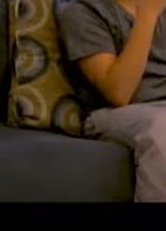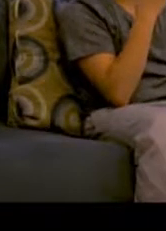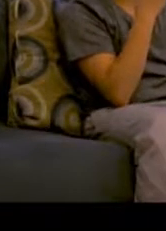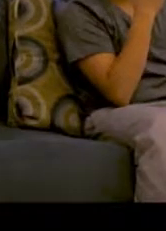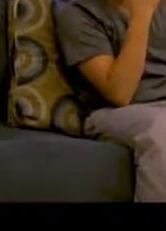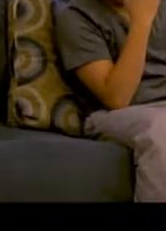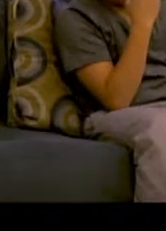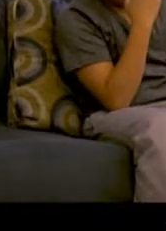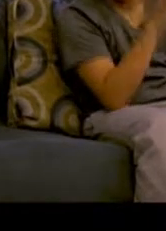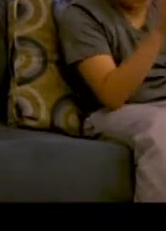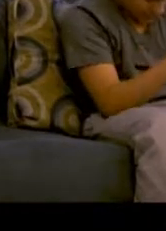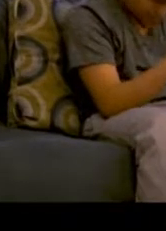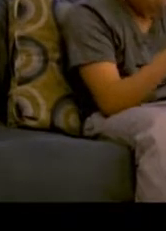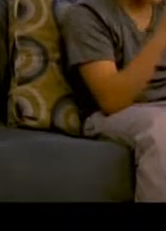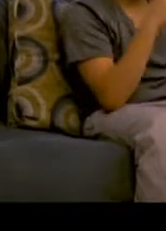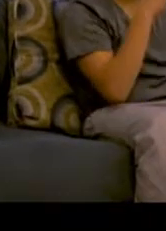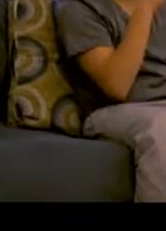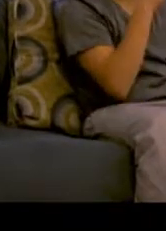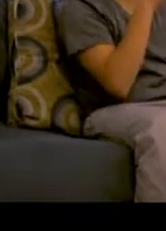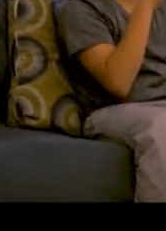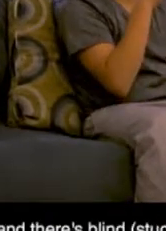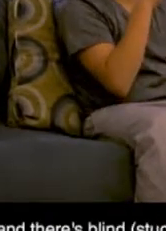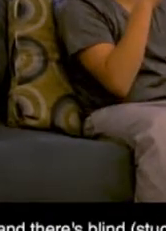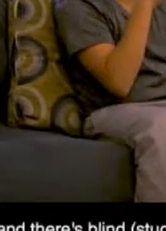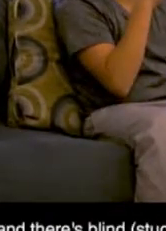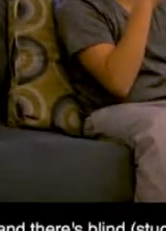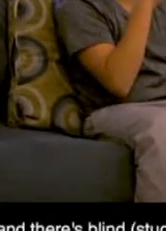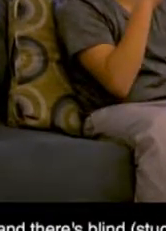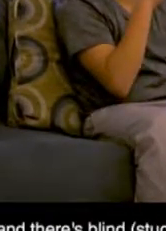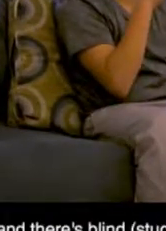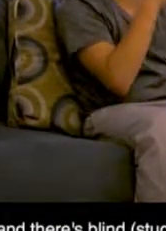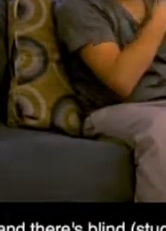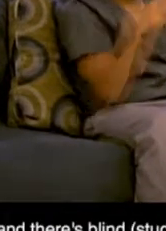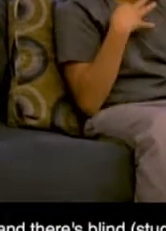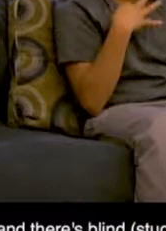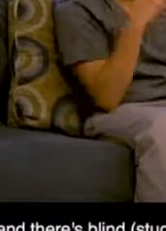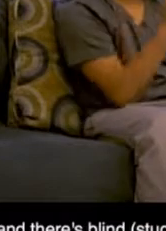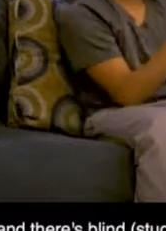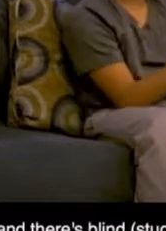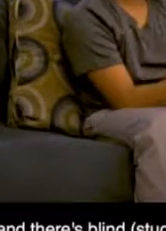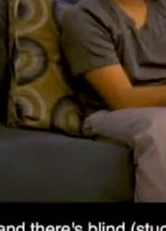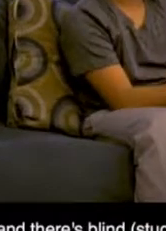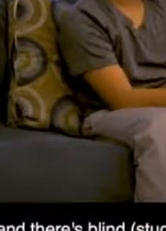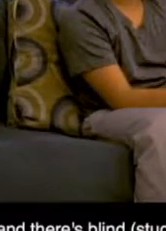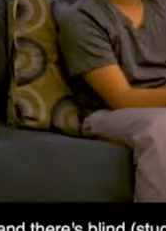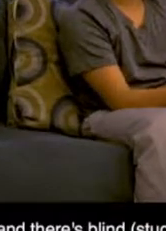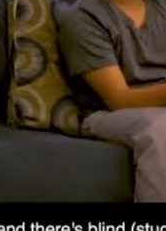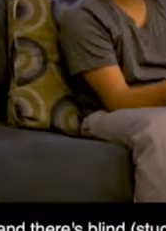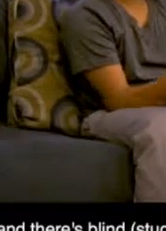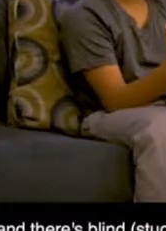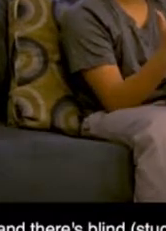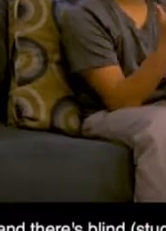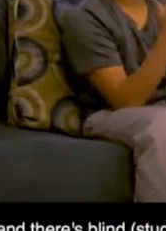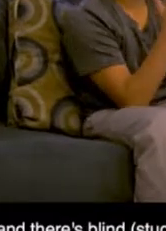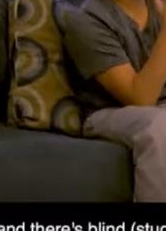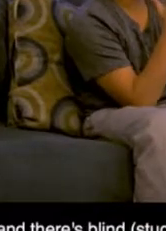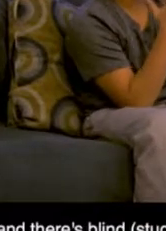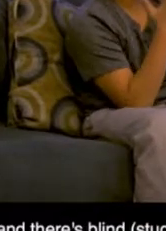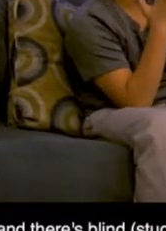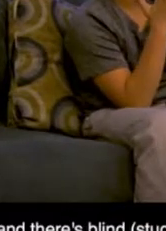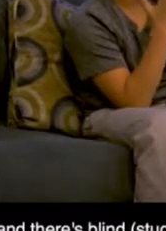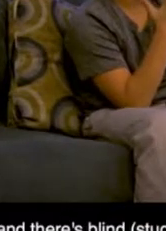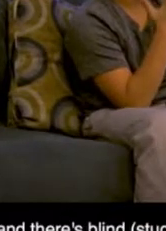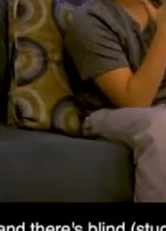students, and I can communicate in sign language, and there's both blind, and